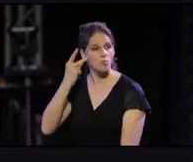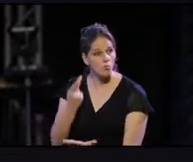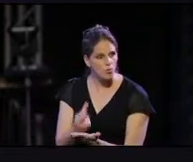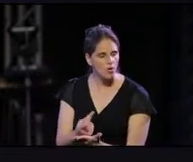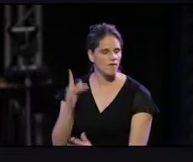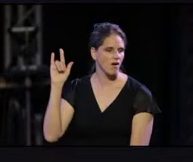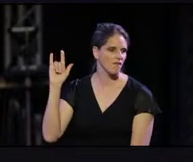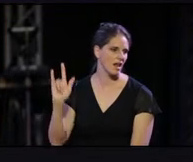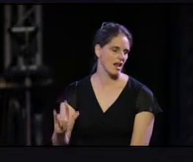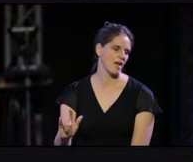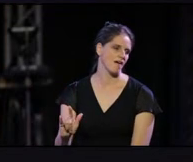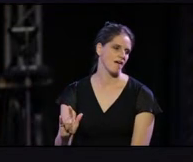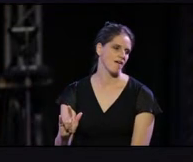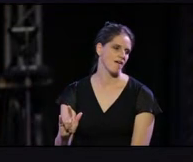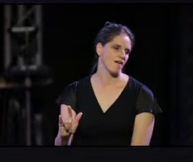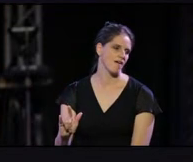life.